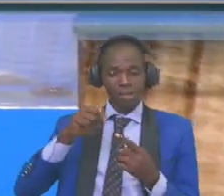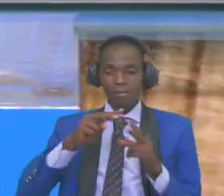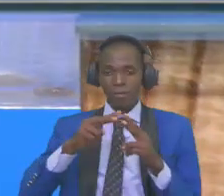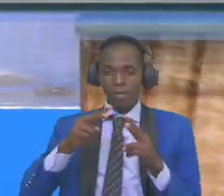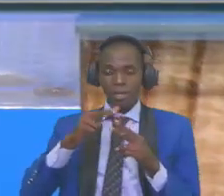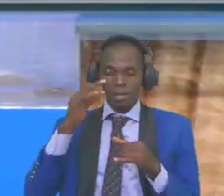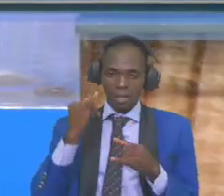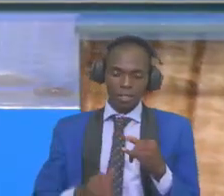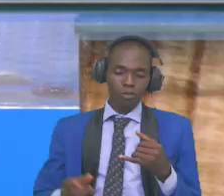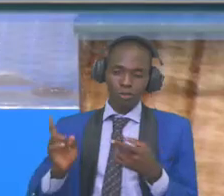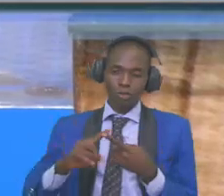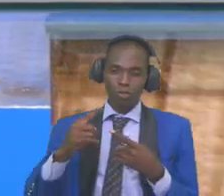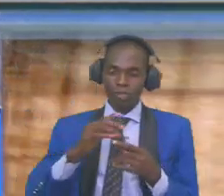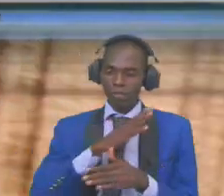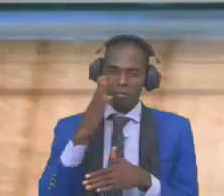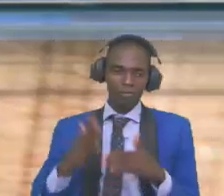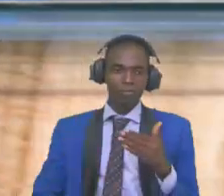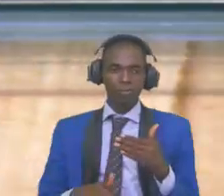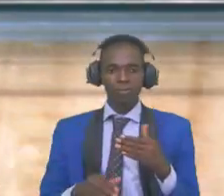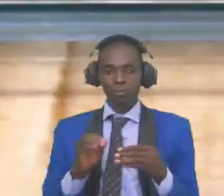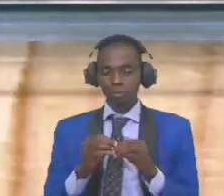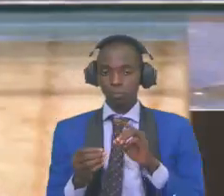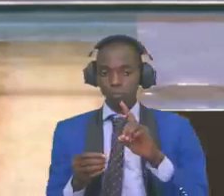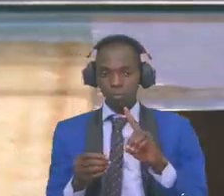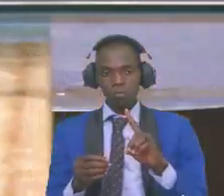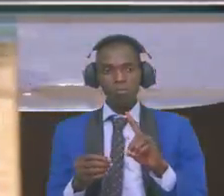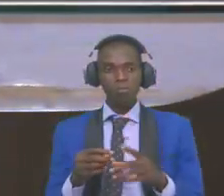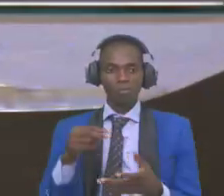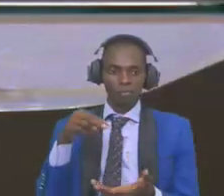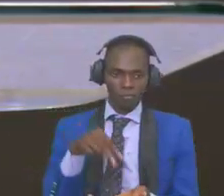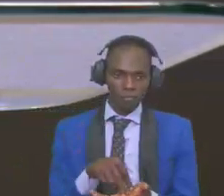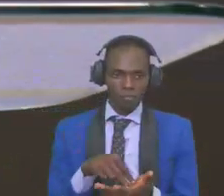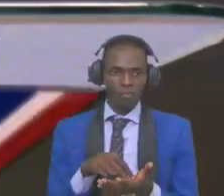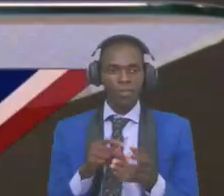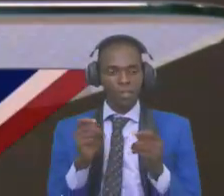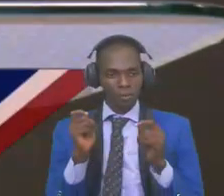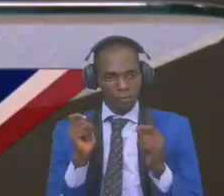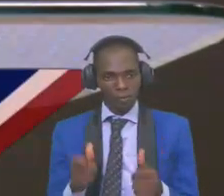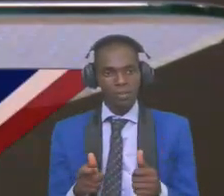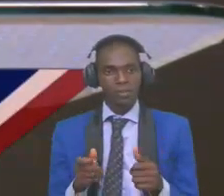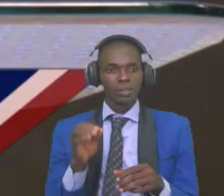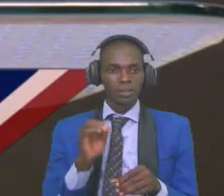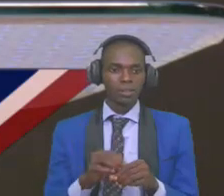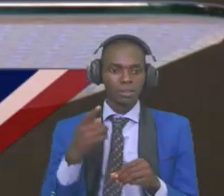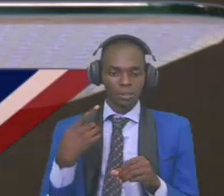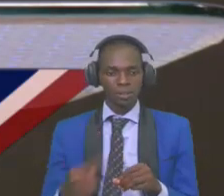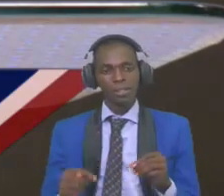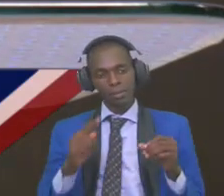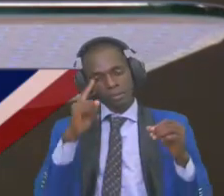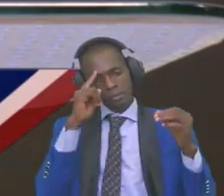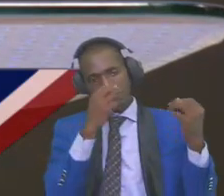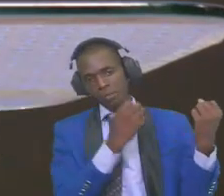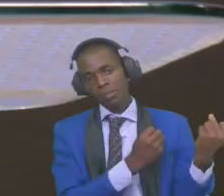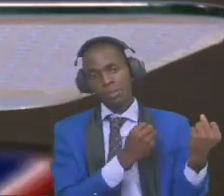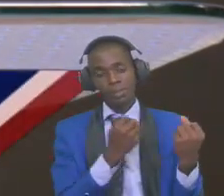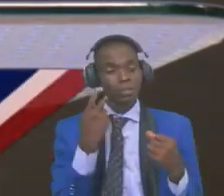end, to the finish. Look at number one here. Stand fast in the faith. Again,